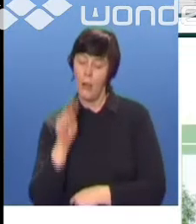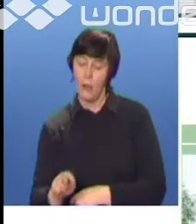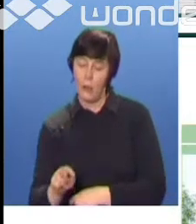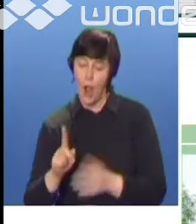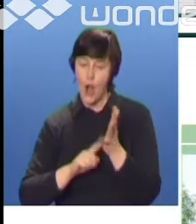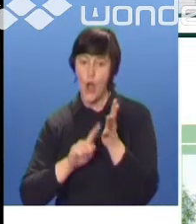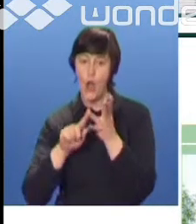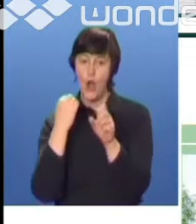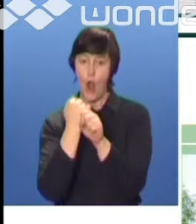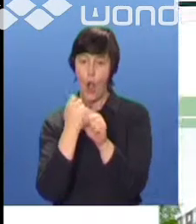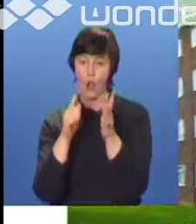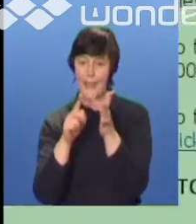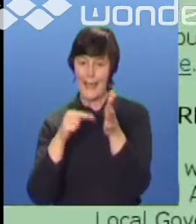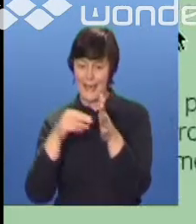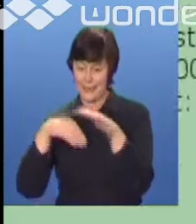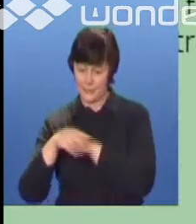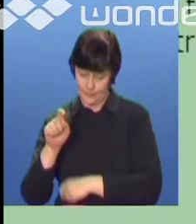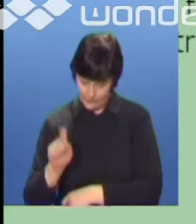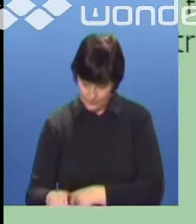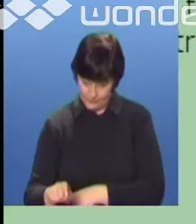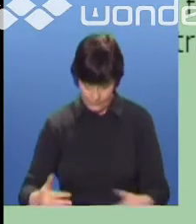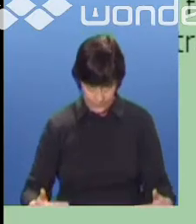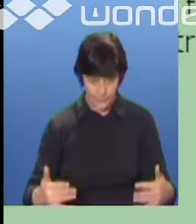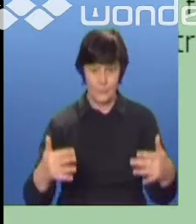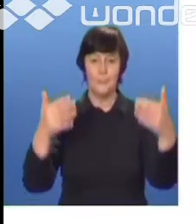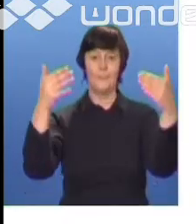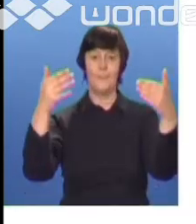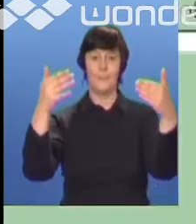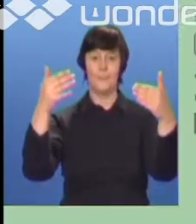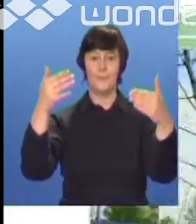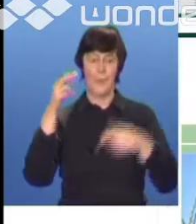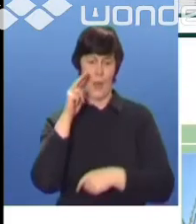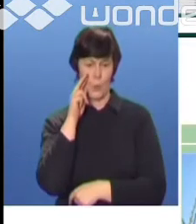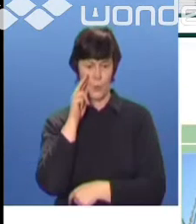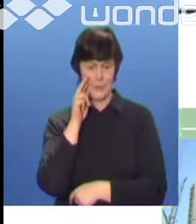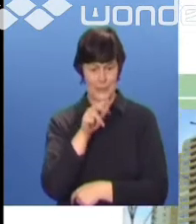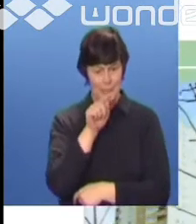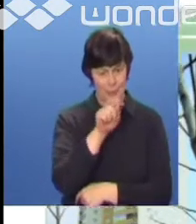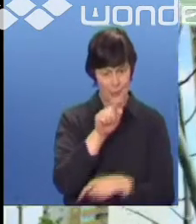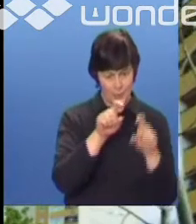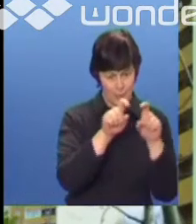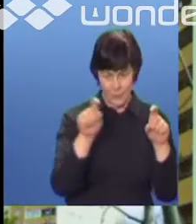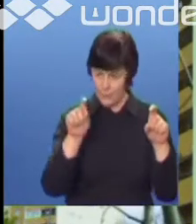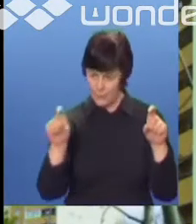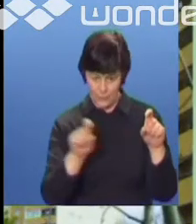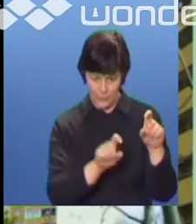When the home page appears, click on the link for login. This will take you to the login page.